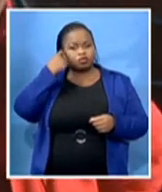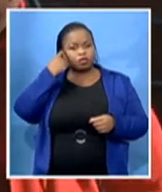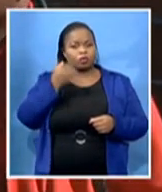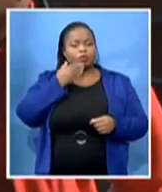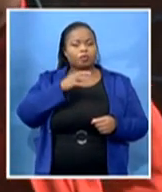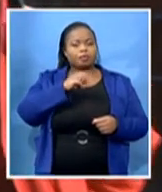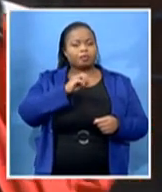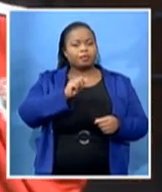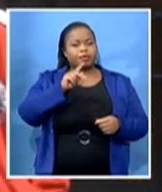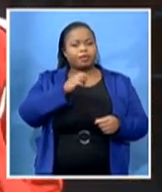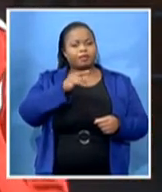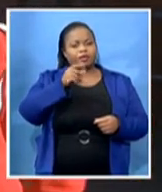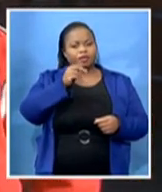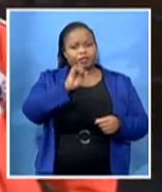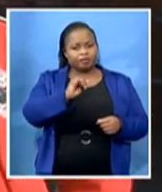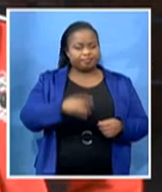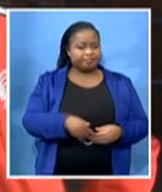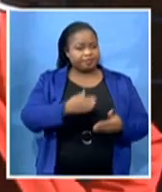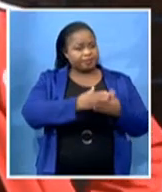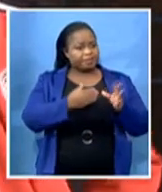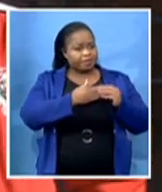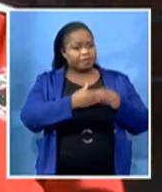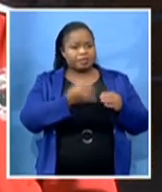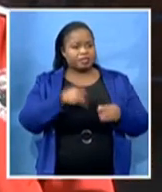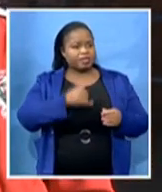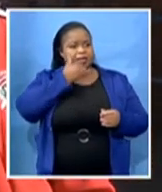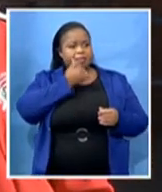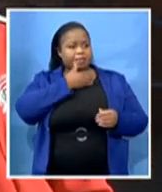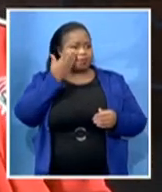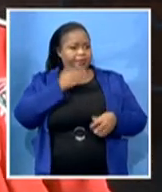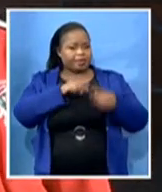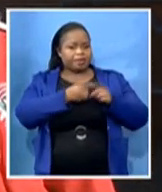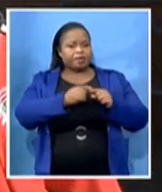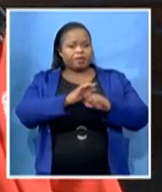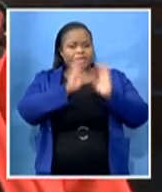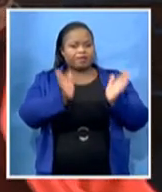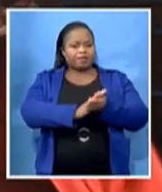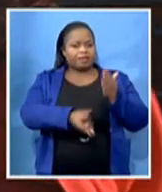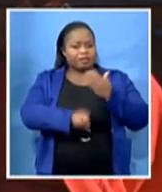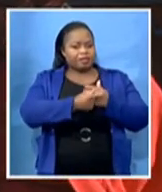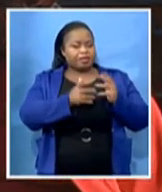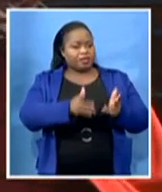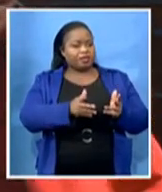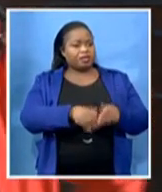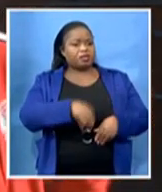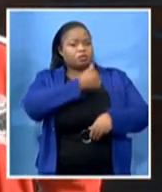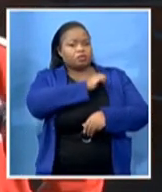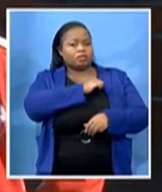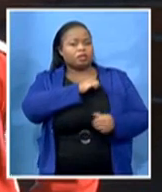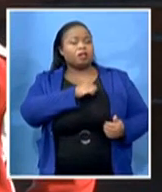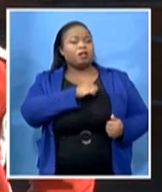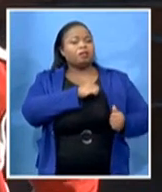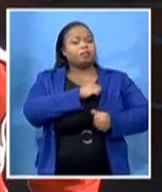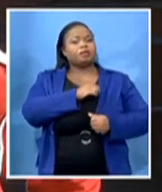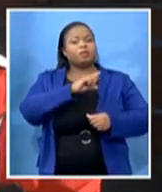the members are still not happy with regard to the way this whole issue has been handled. What is your take